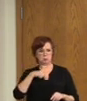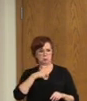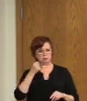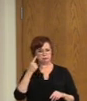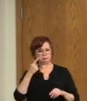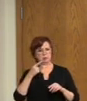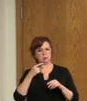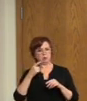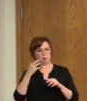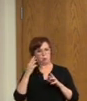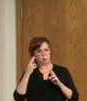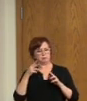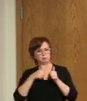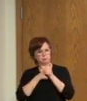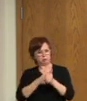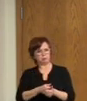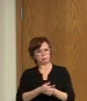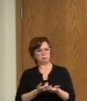that are